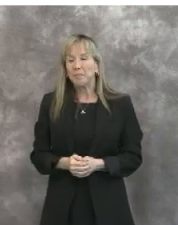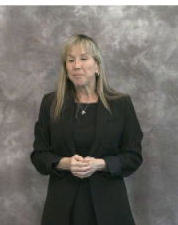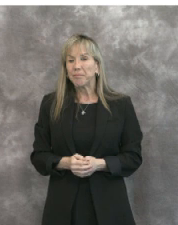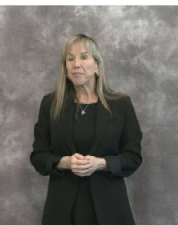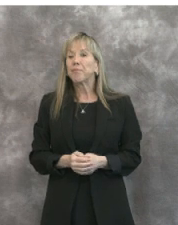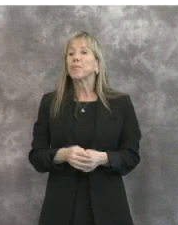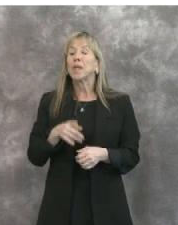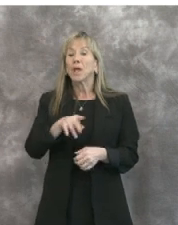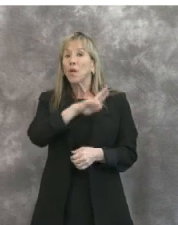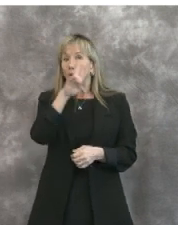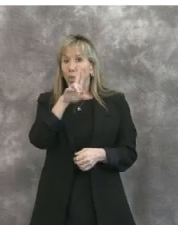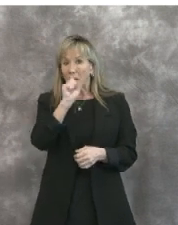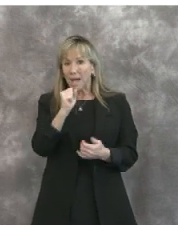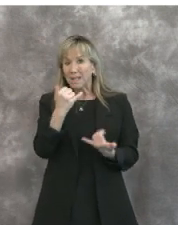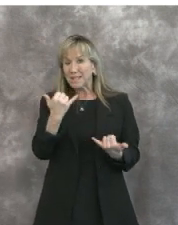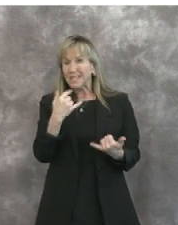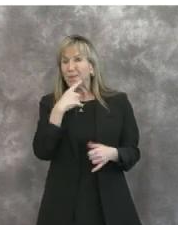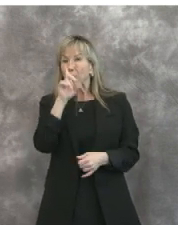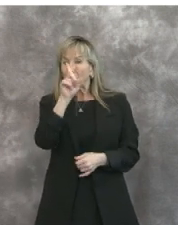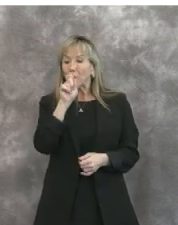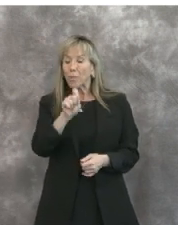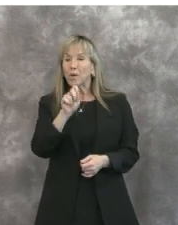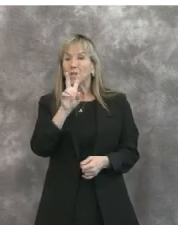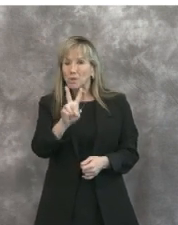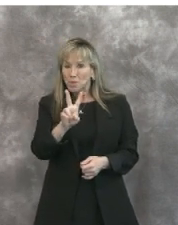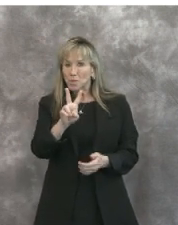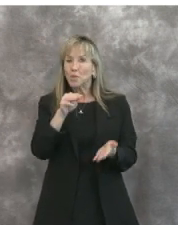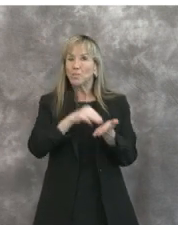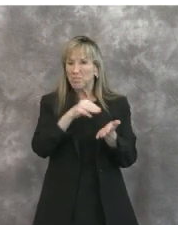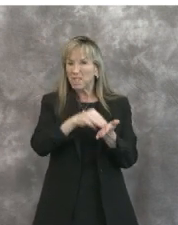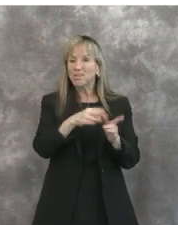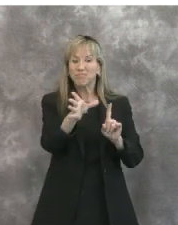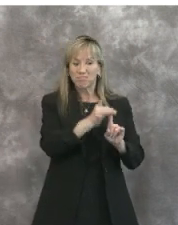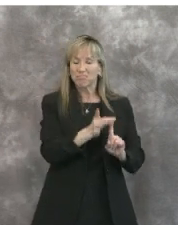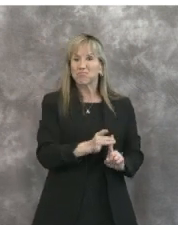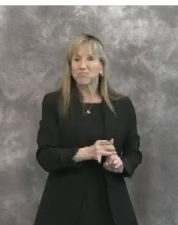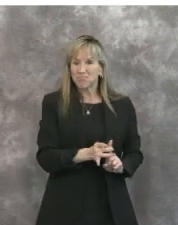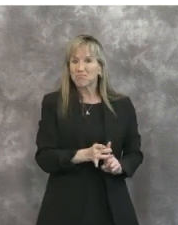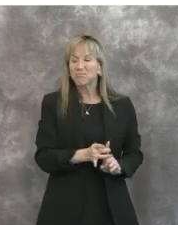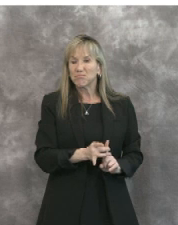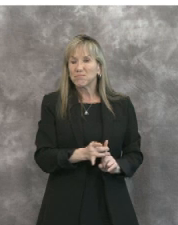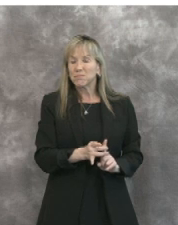is reporting almost 1.2 million positive cases, including